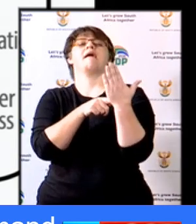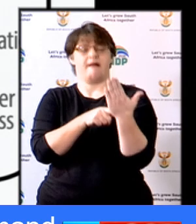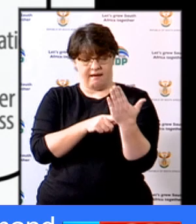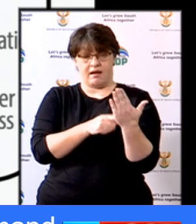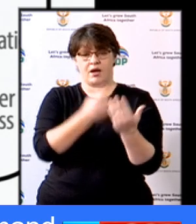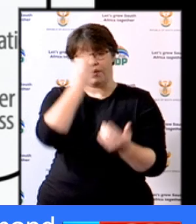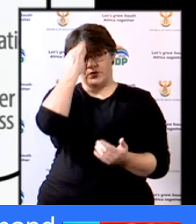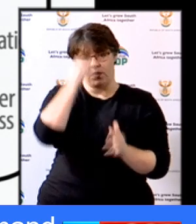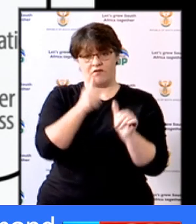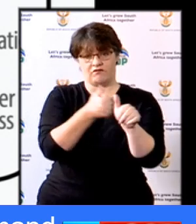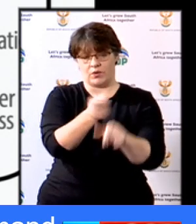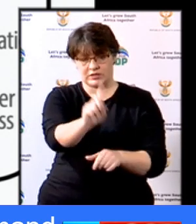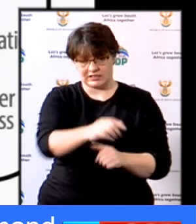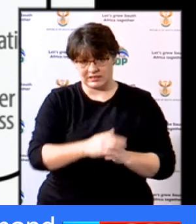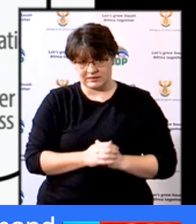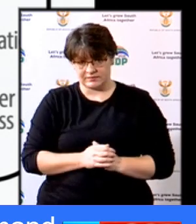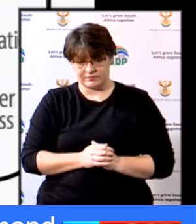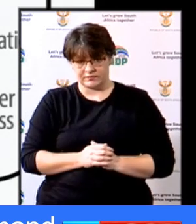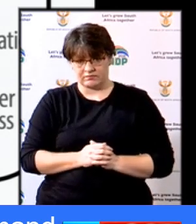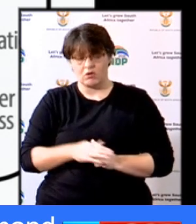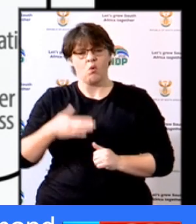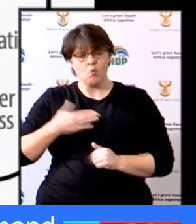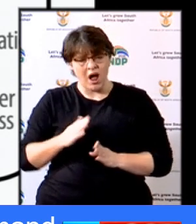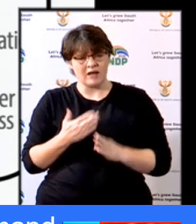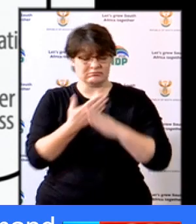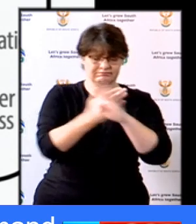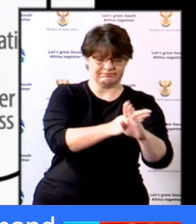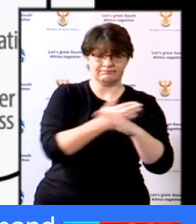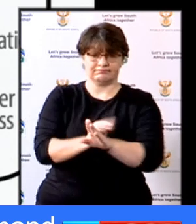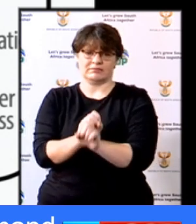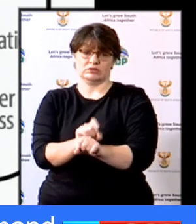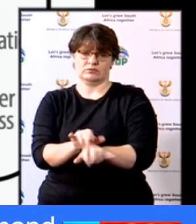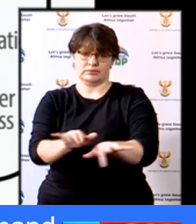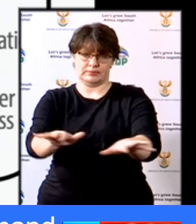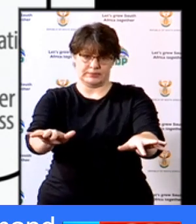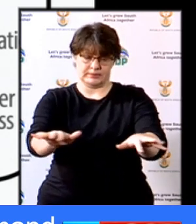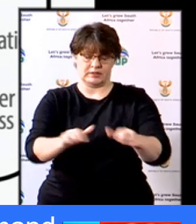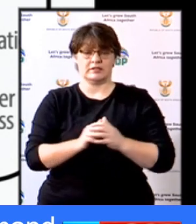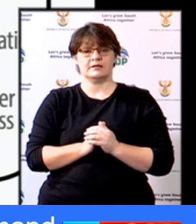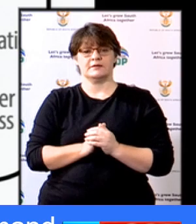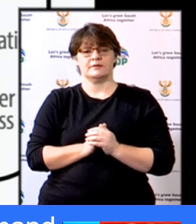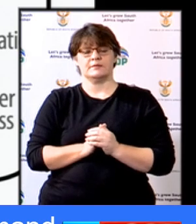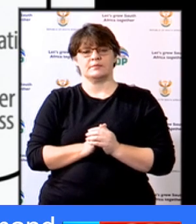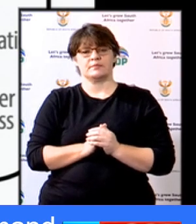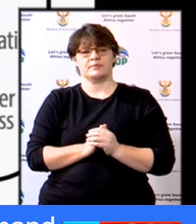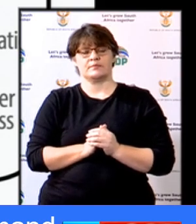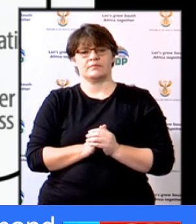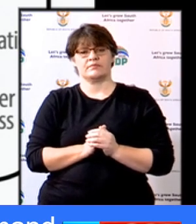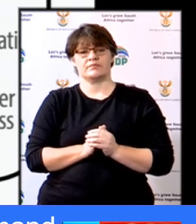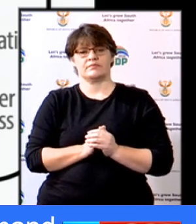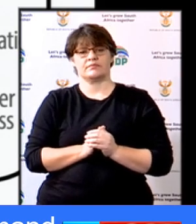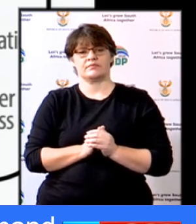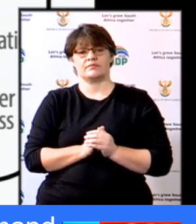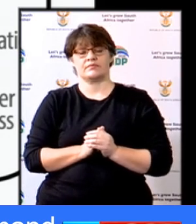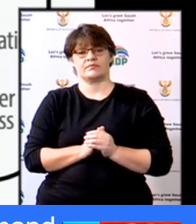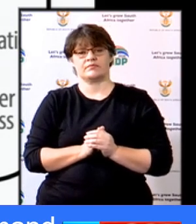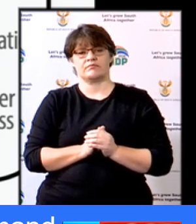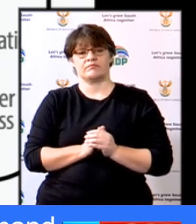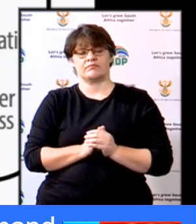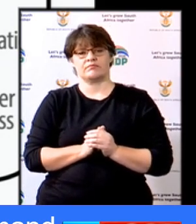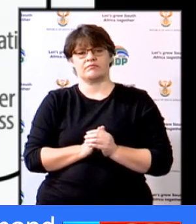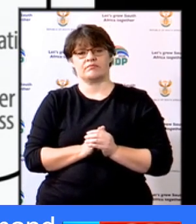Given the potential to further transmissions, we will continue to ask